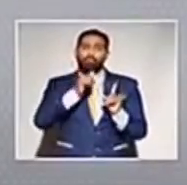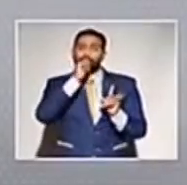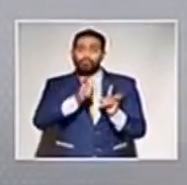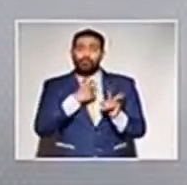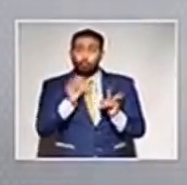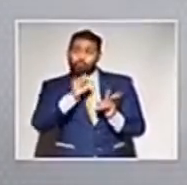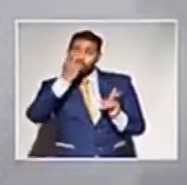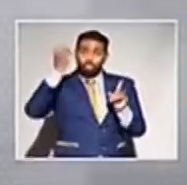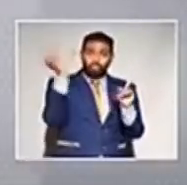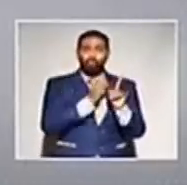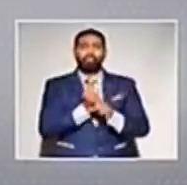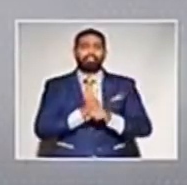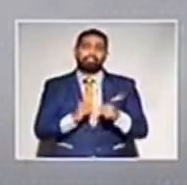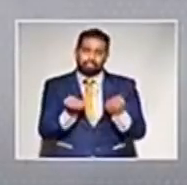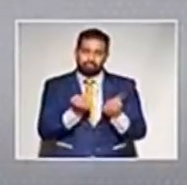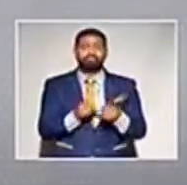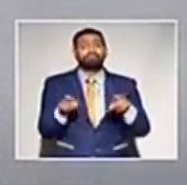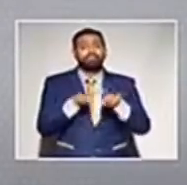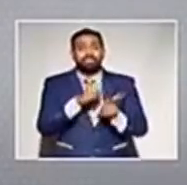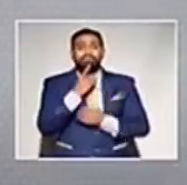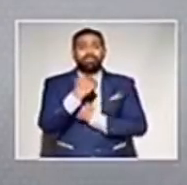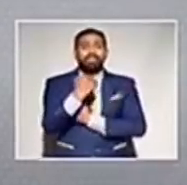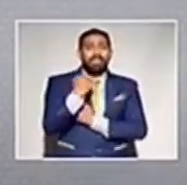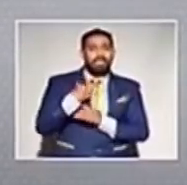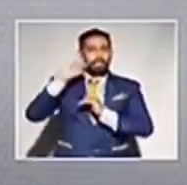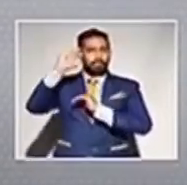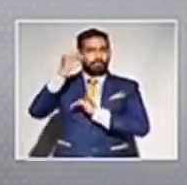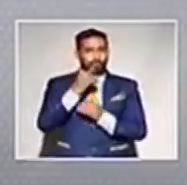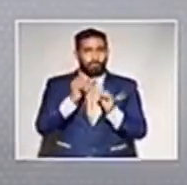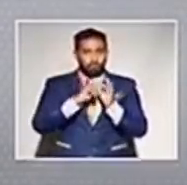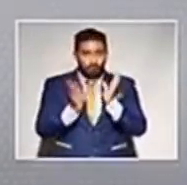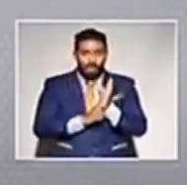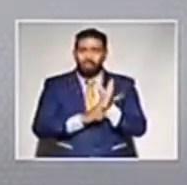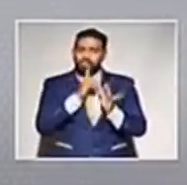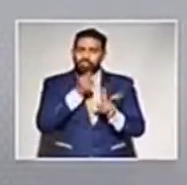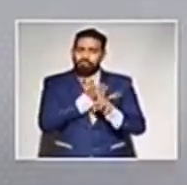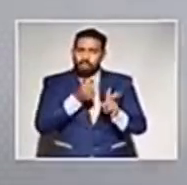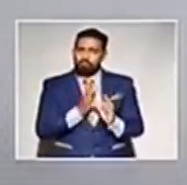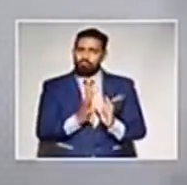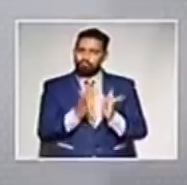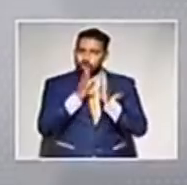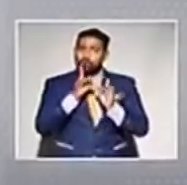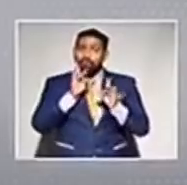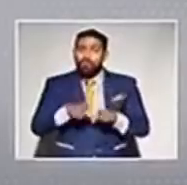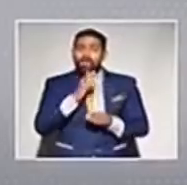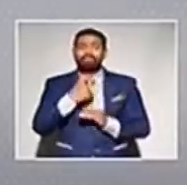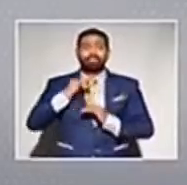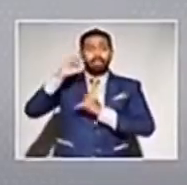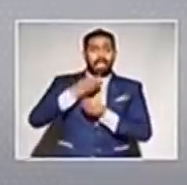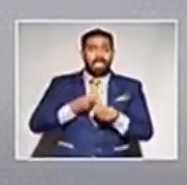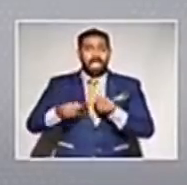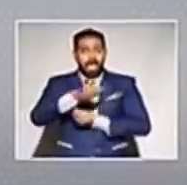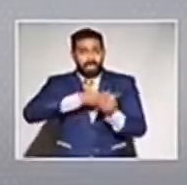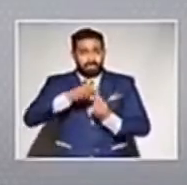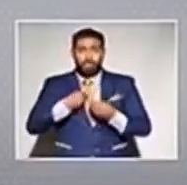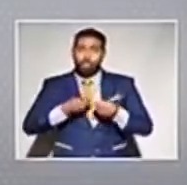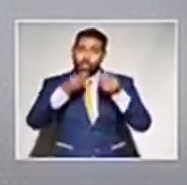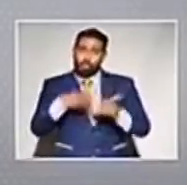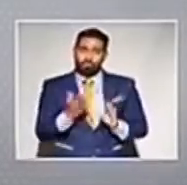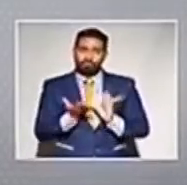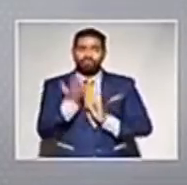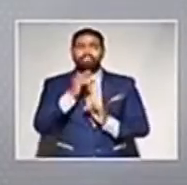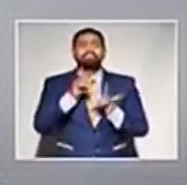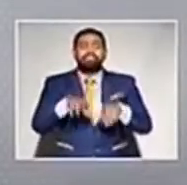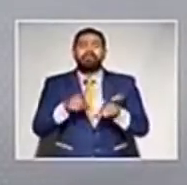energy import bills will have the greatest impact on energy importing economies that are managing balance of payment strains, including Sri